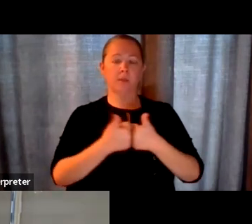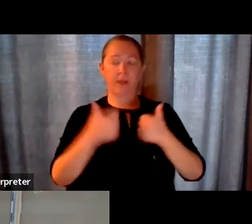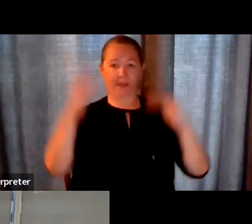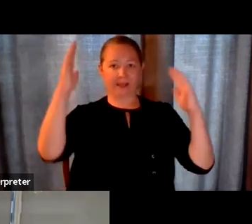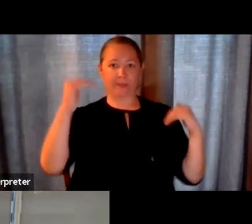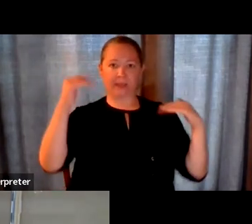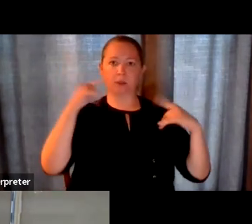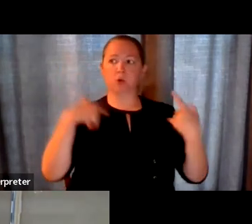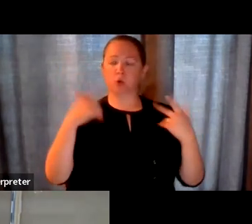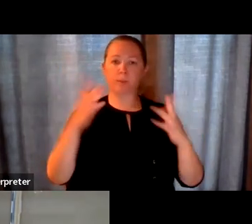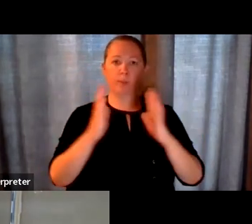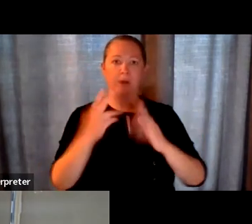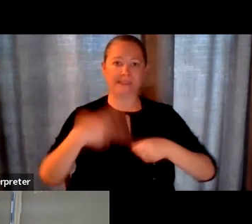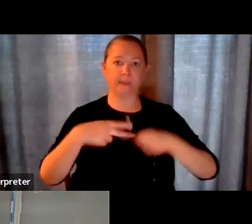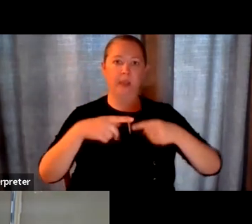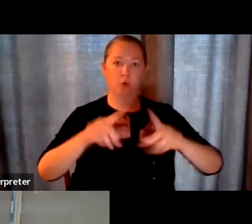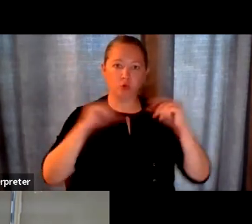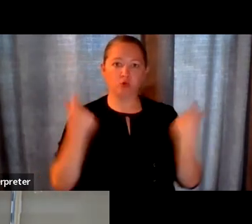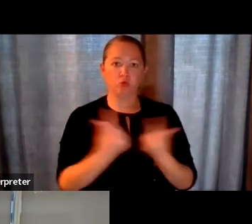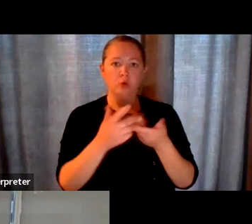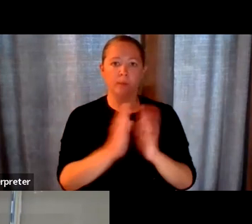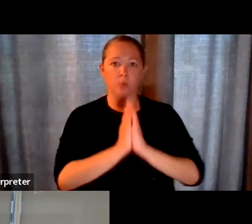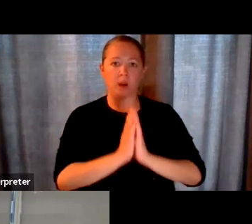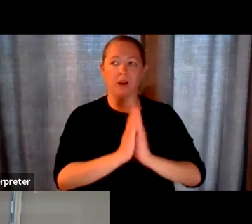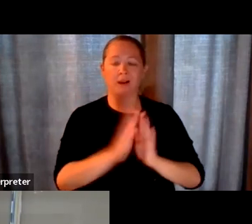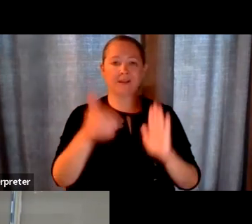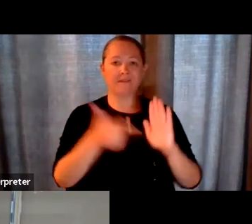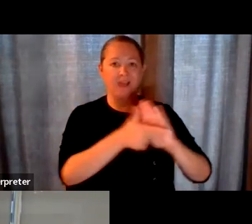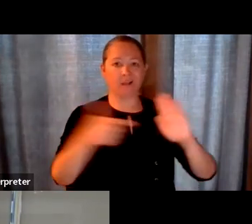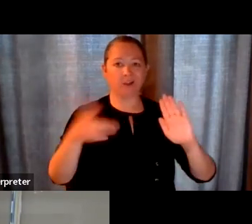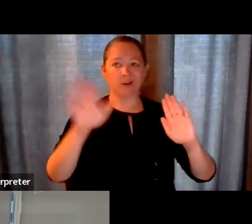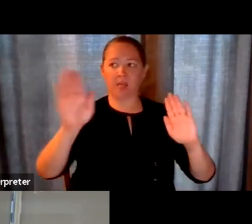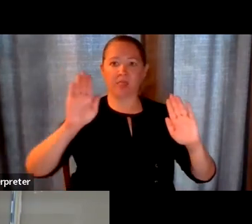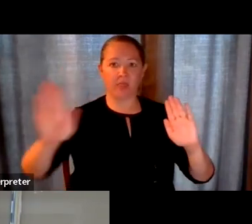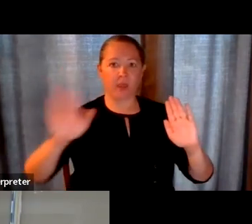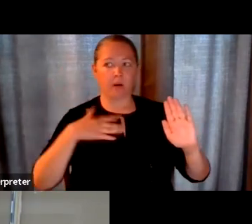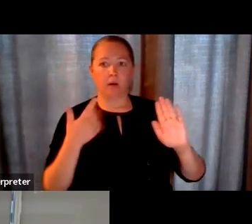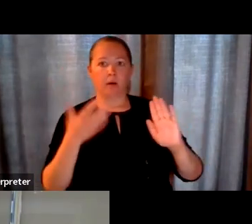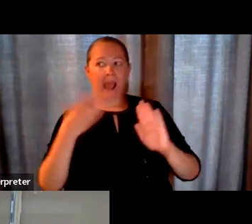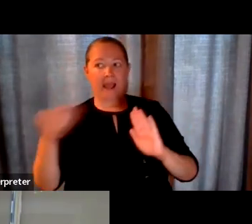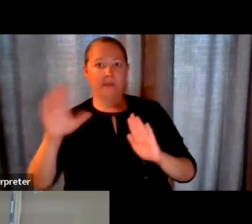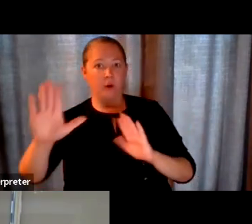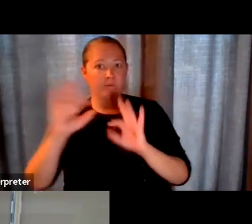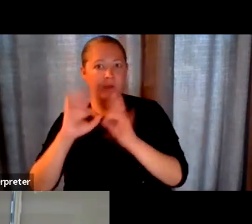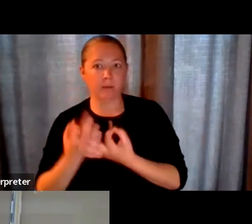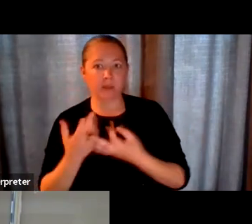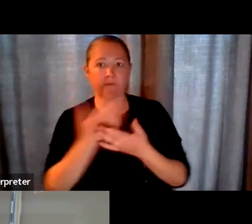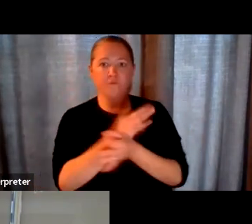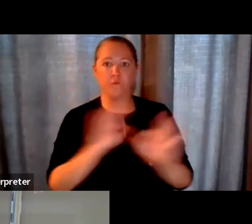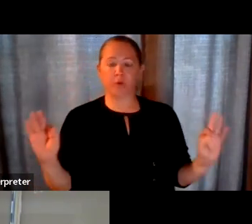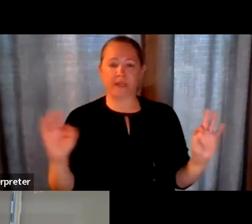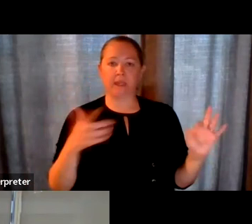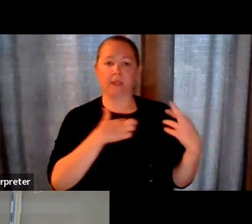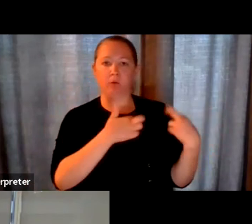a group prayer at the end of games. That was a violation of their and their families' free exercise rights. On the other side of that, we have